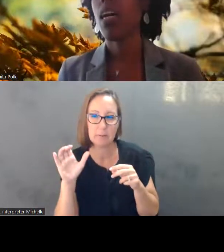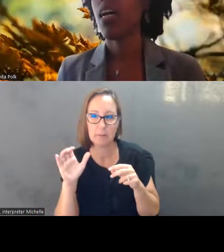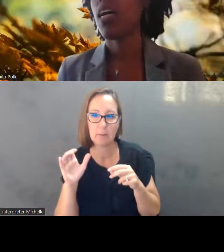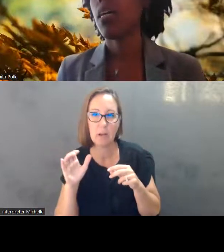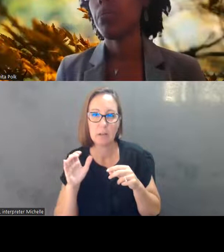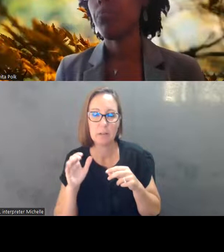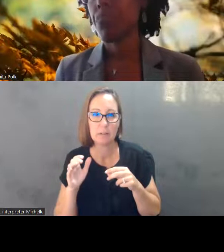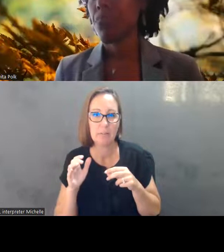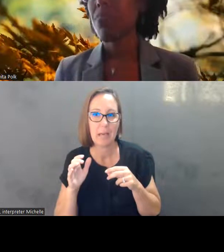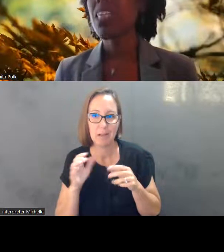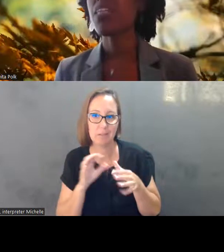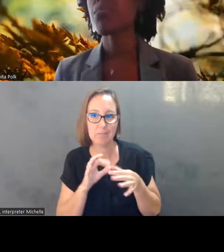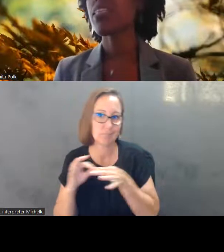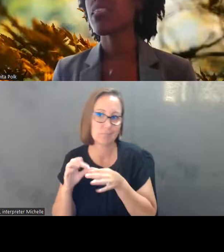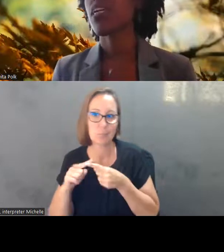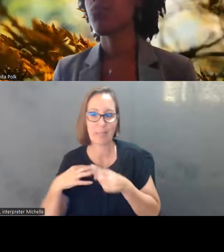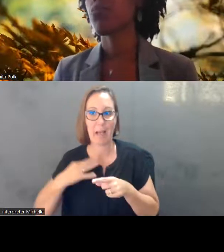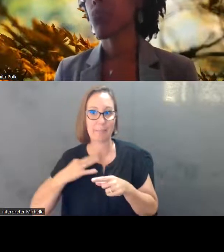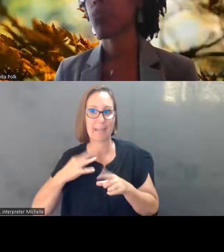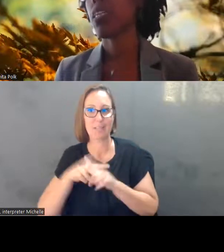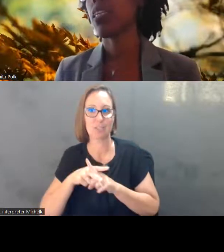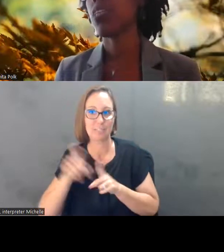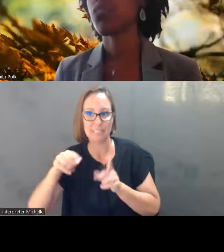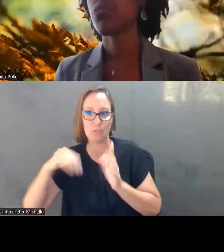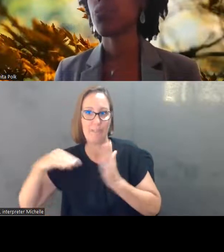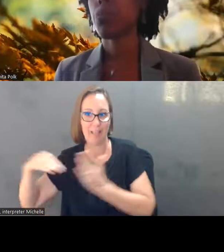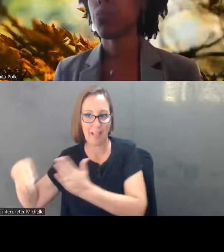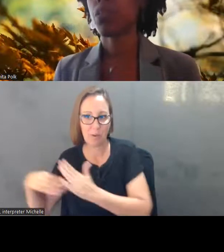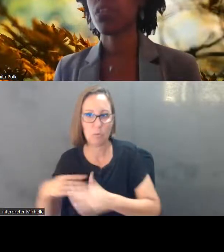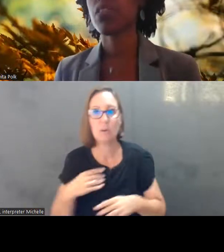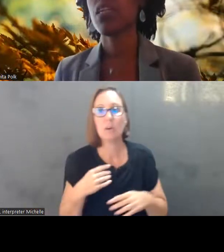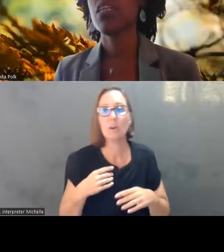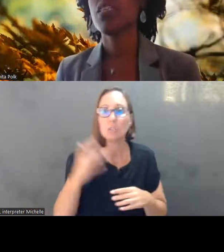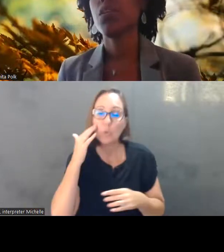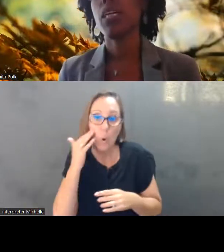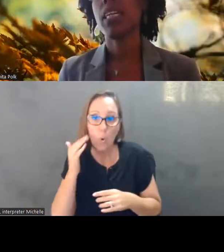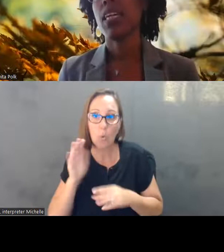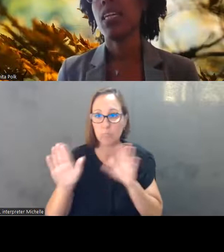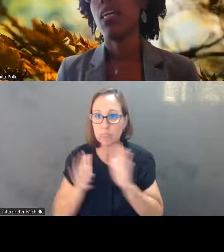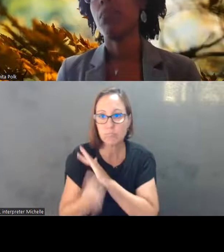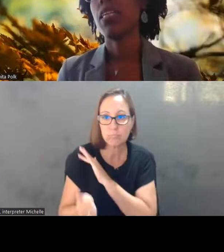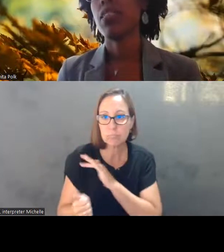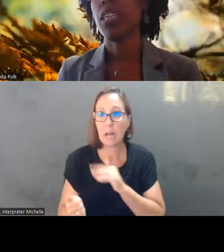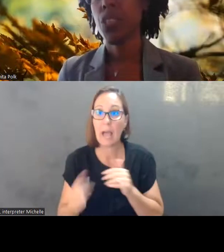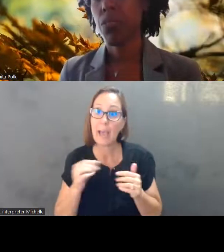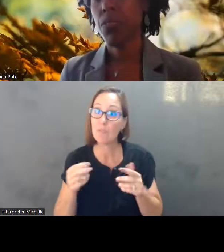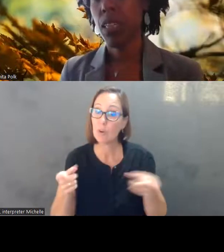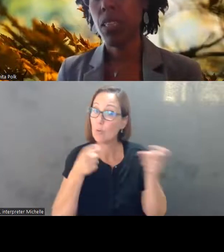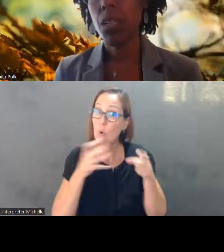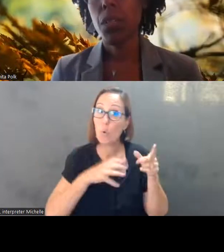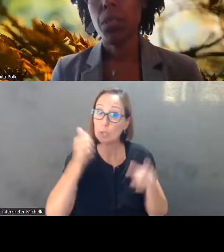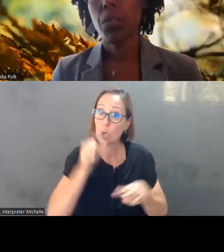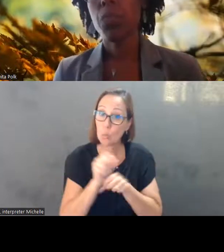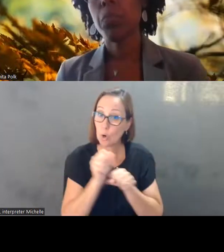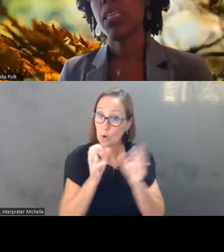applications. And as well as recruiting additional older workers. So again, the Innovation